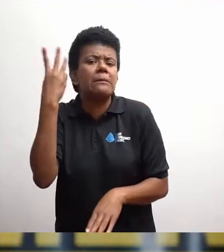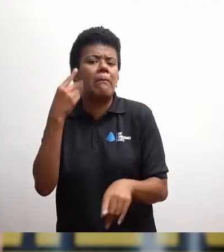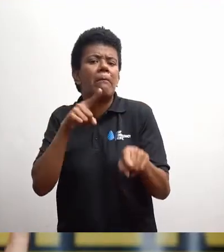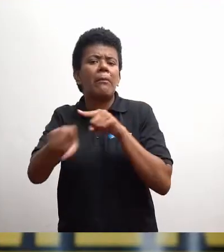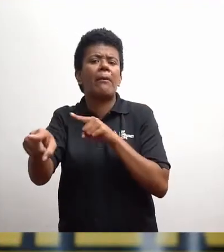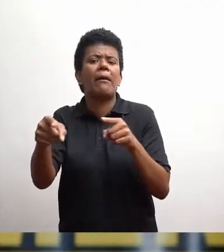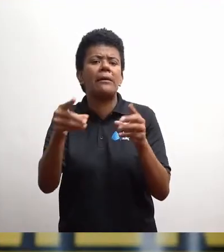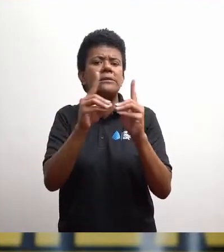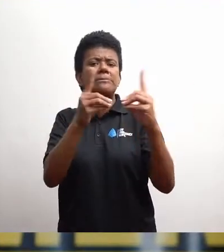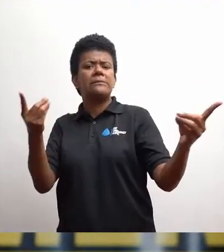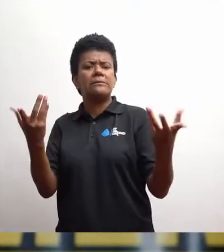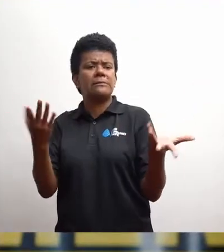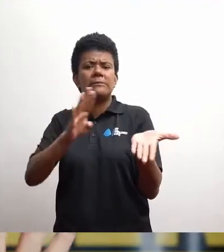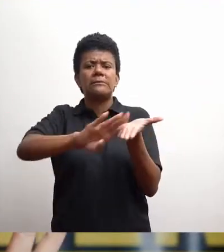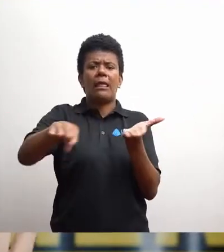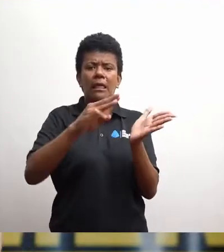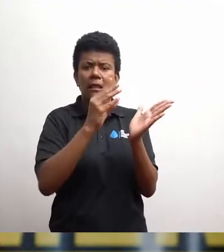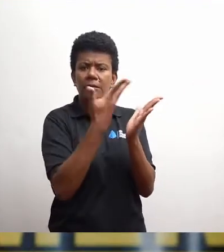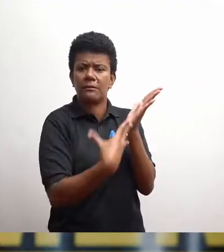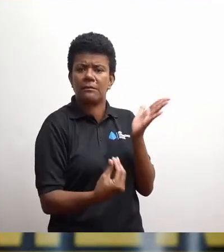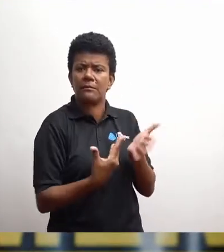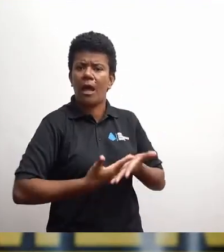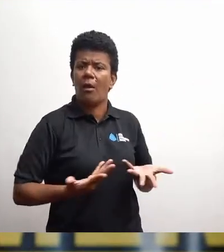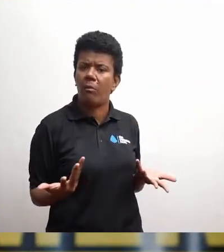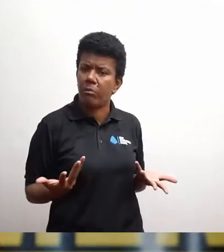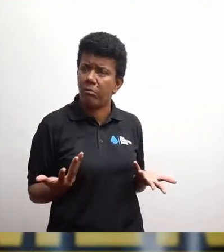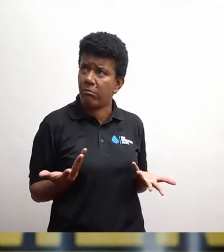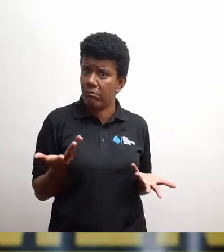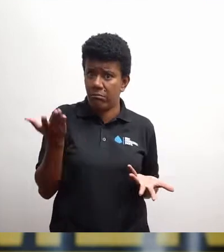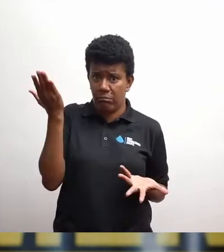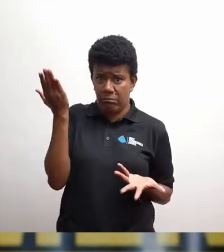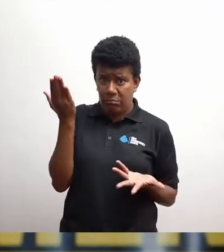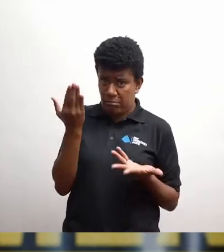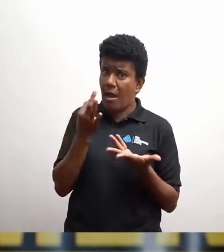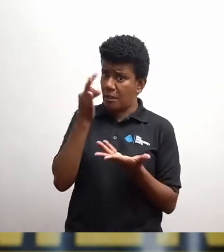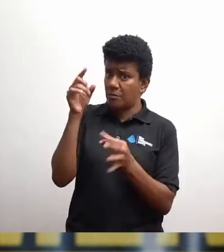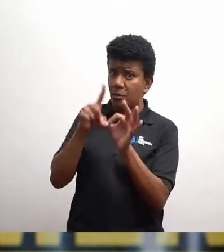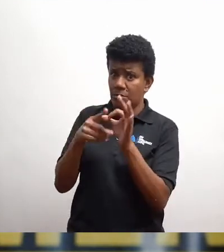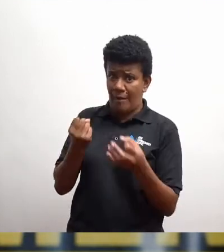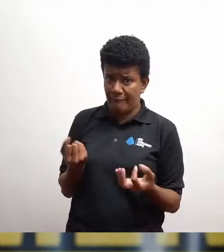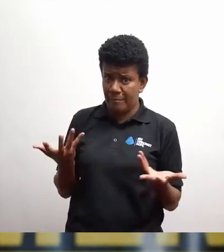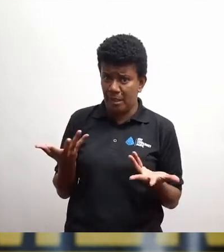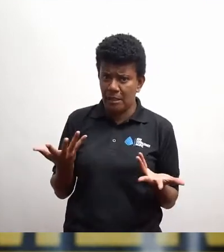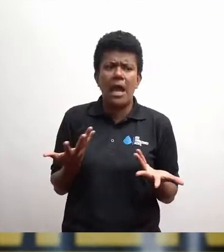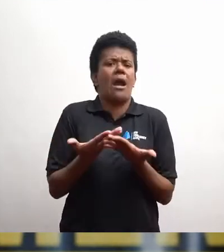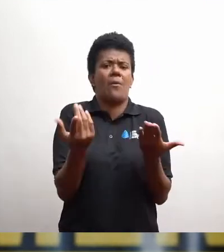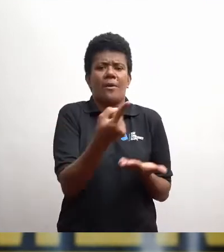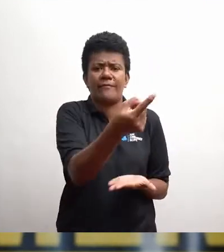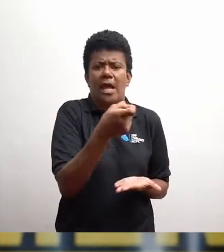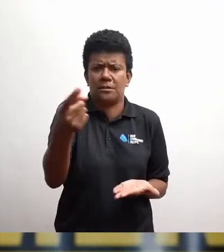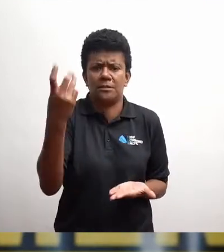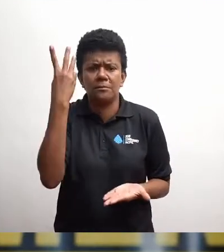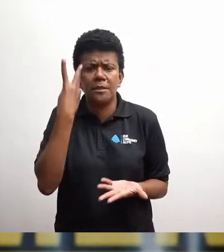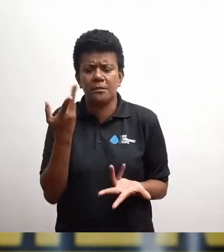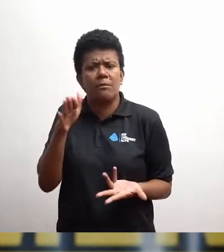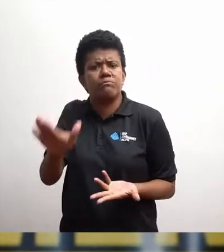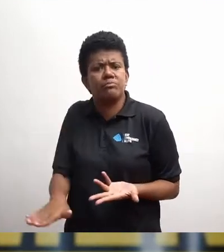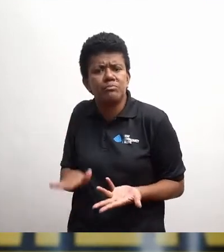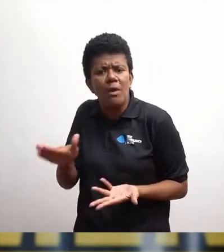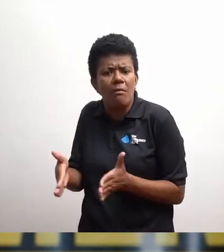on the basis of SOGIESC? So many questions, right? How come so many people are poor?